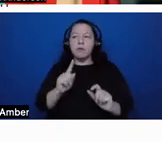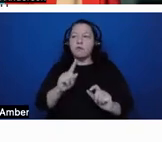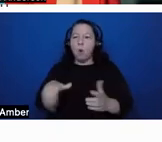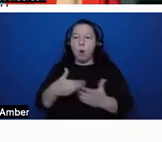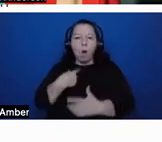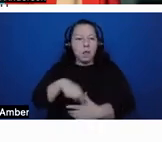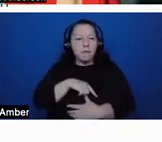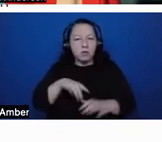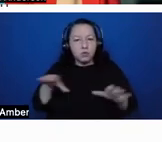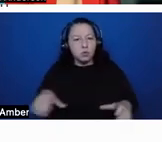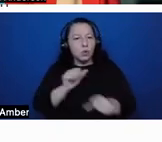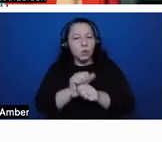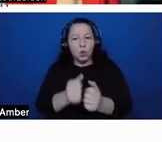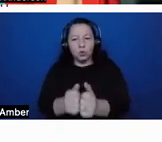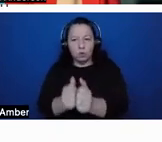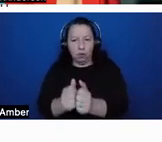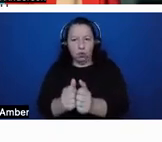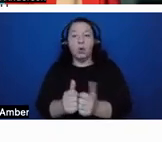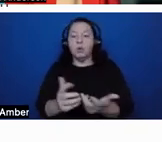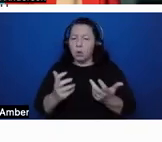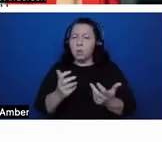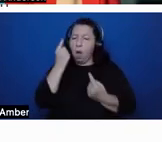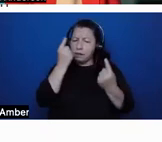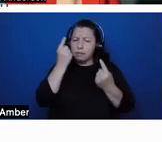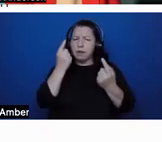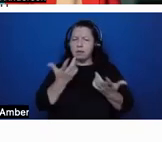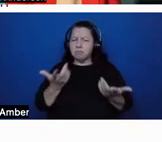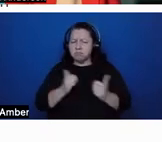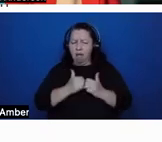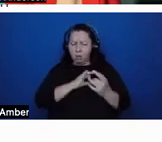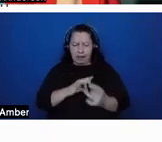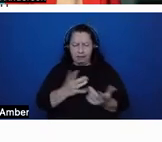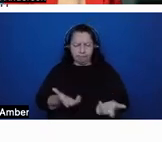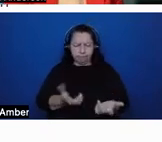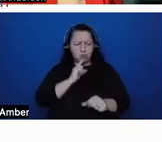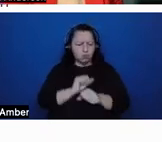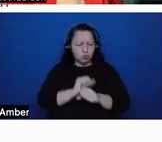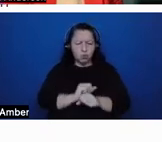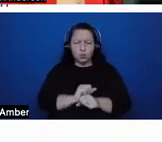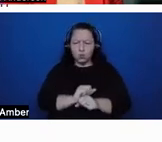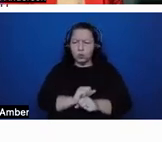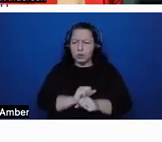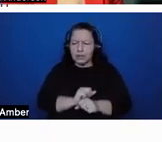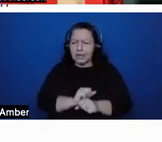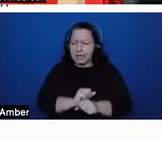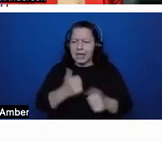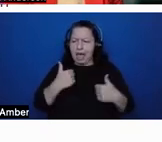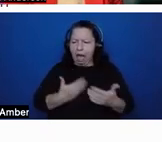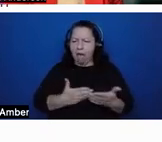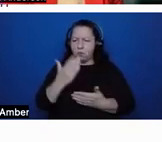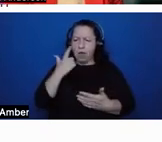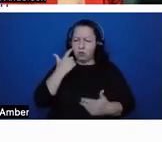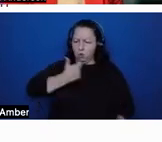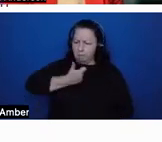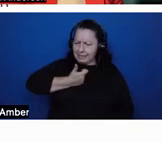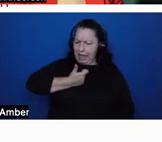work together. And so we do want to be thinking about like, what is that connection? Like, how are we truly sovereign beings, right? Just as we have sovereign